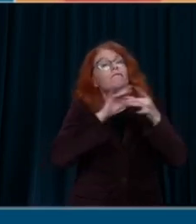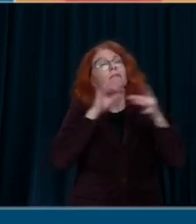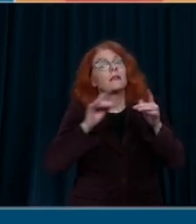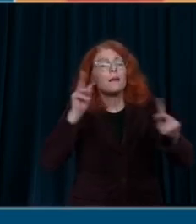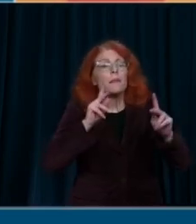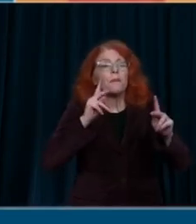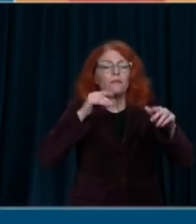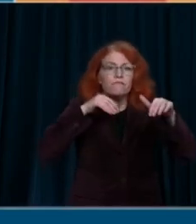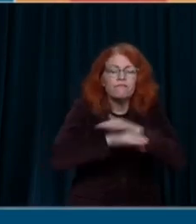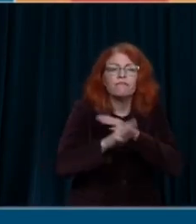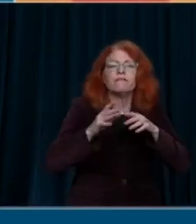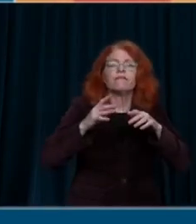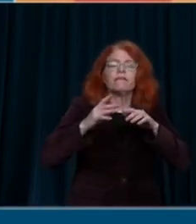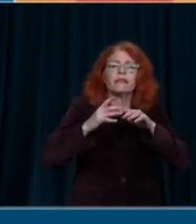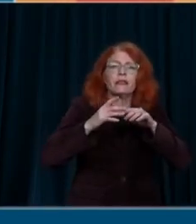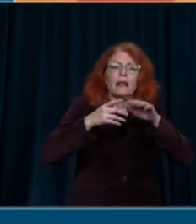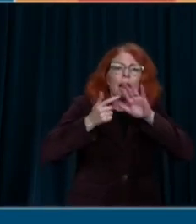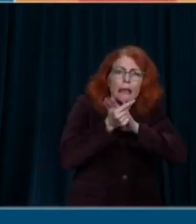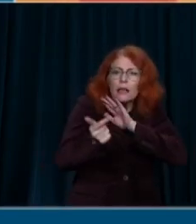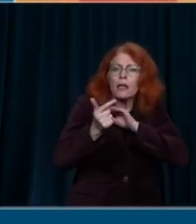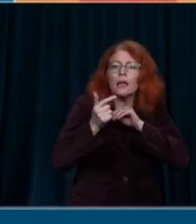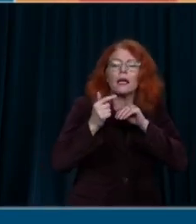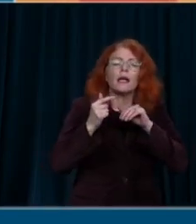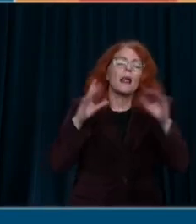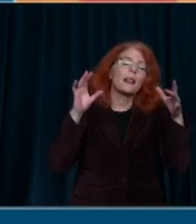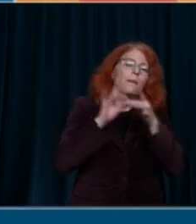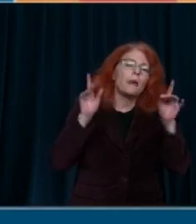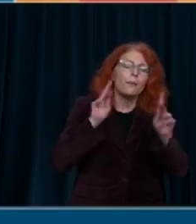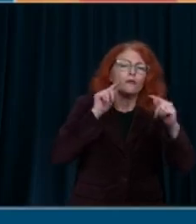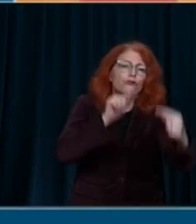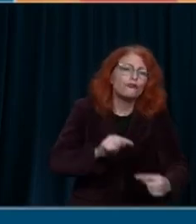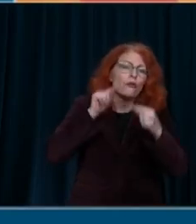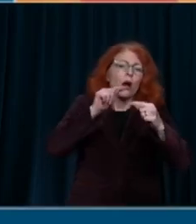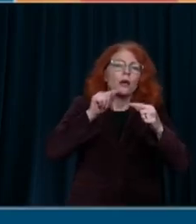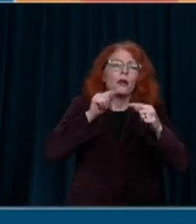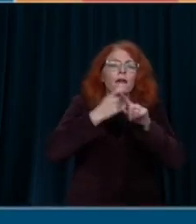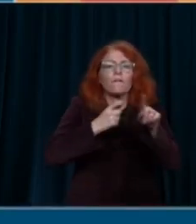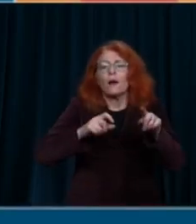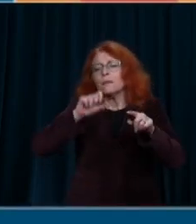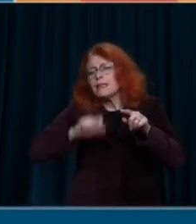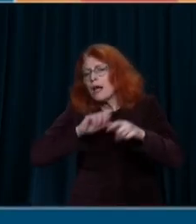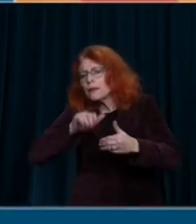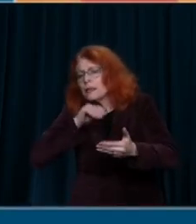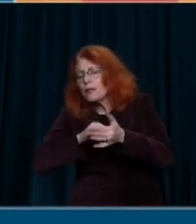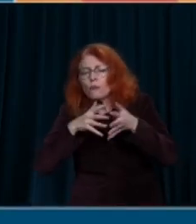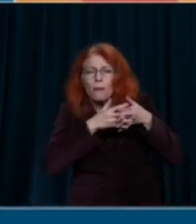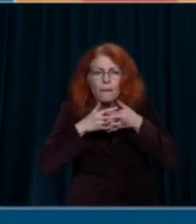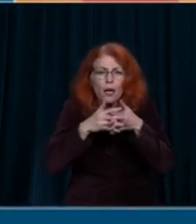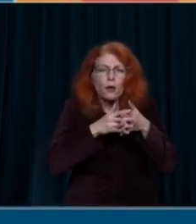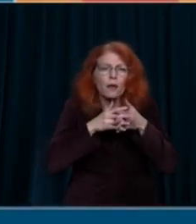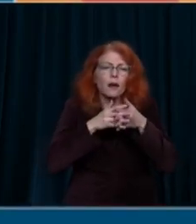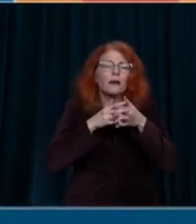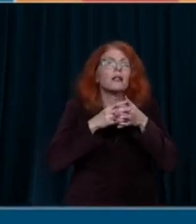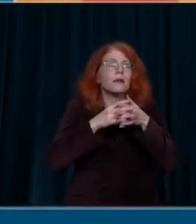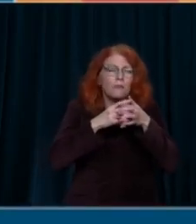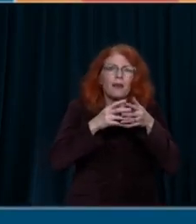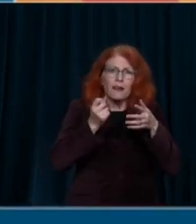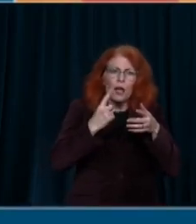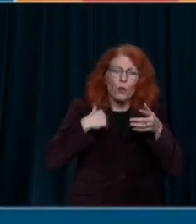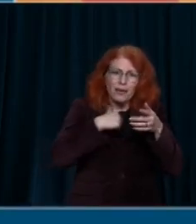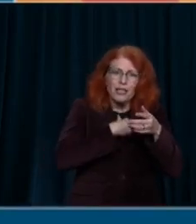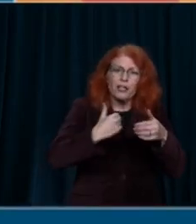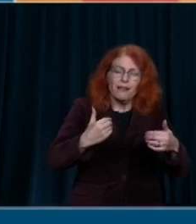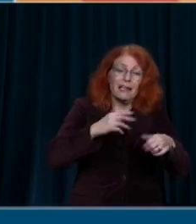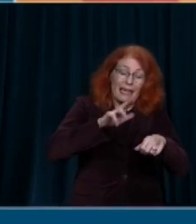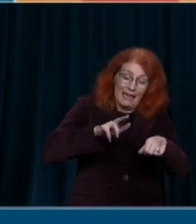are coming here illegally, and we talk about the people that have struggled to come up from South and Central America, but we are a nation of laws,